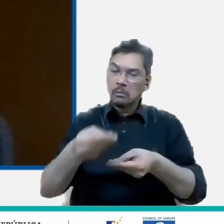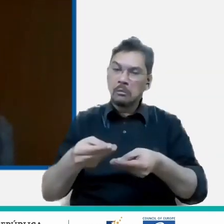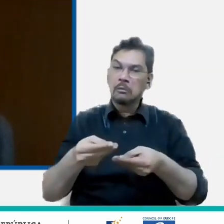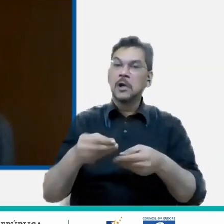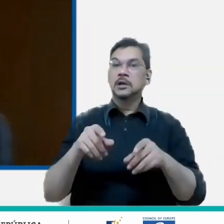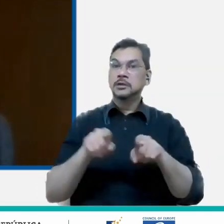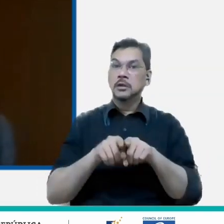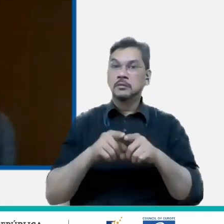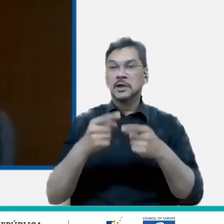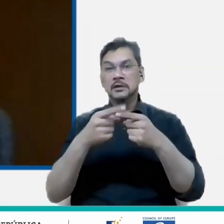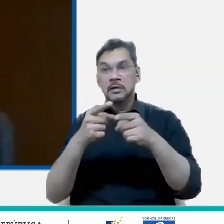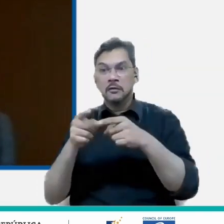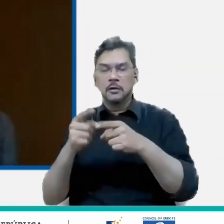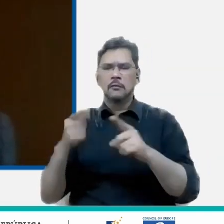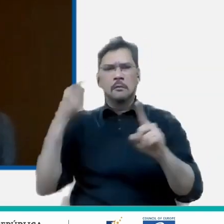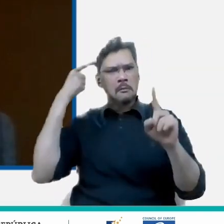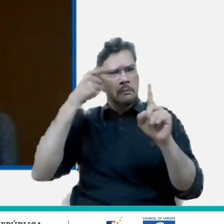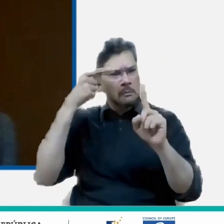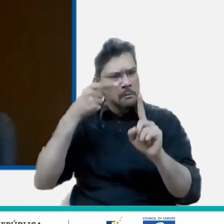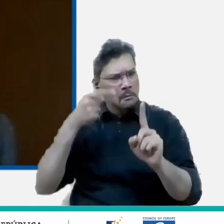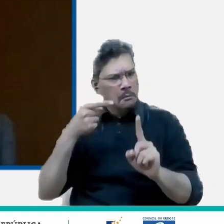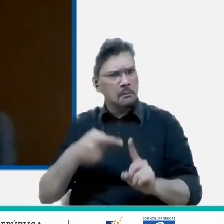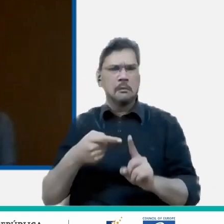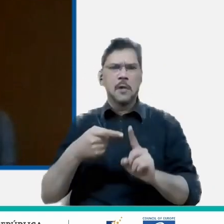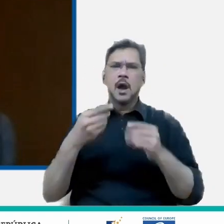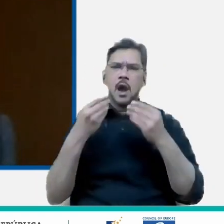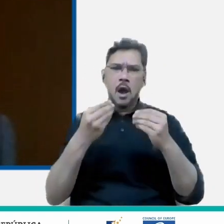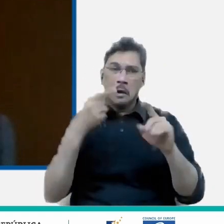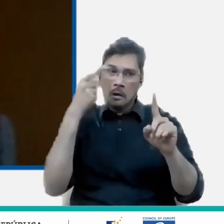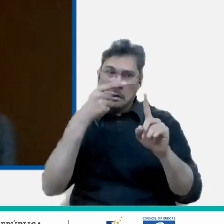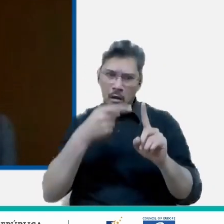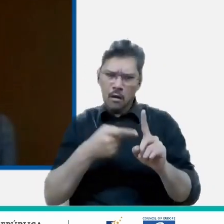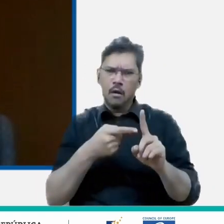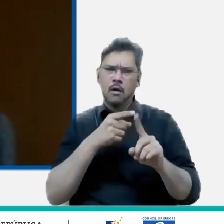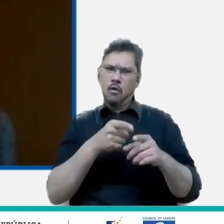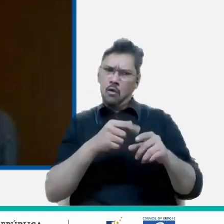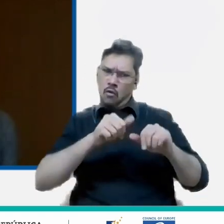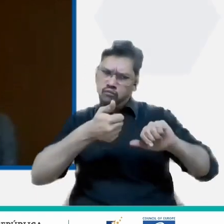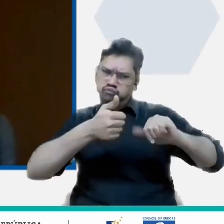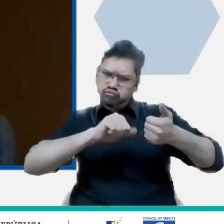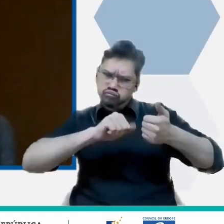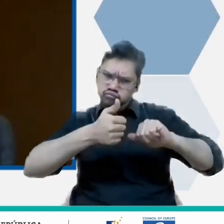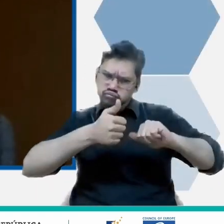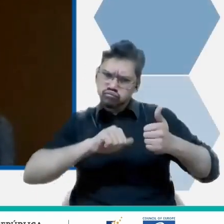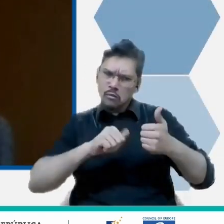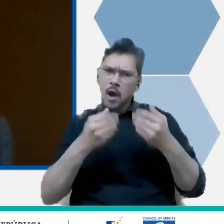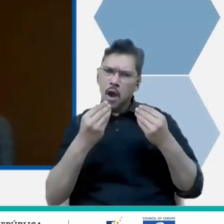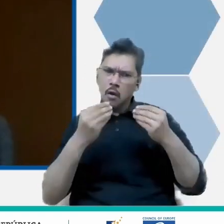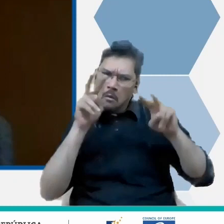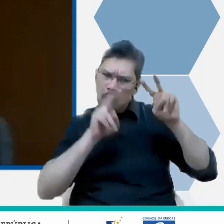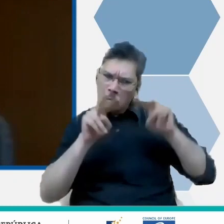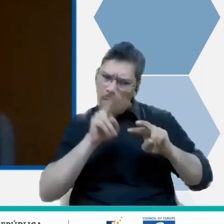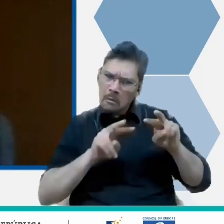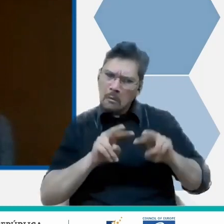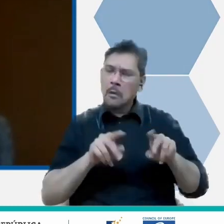to measure progress. Our focus remains on trainings through our annual training program as the first pillar, research and analytics